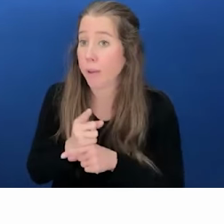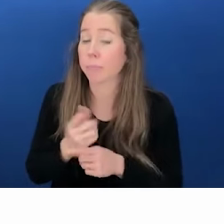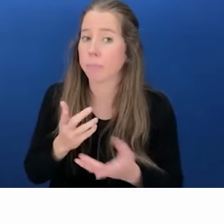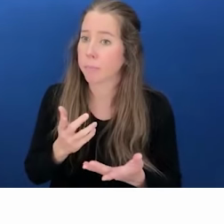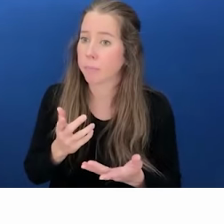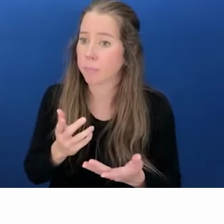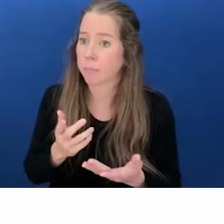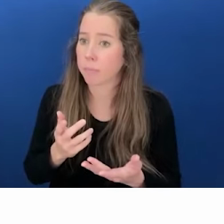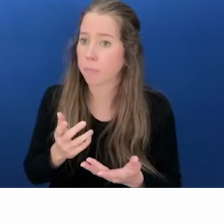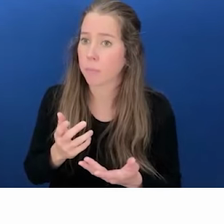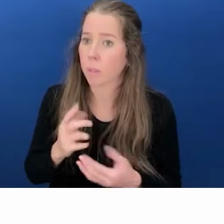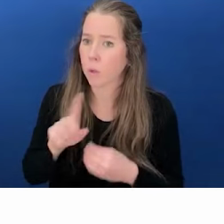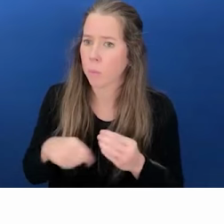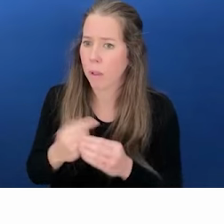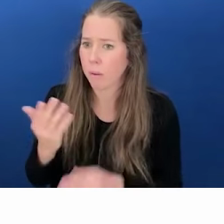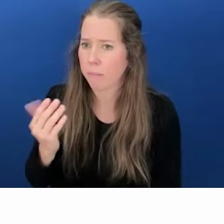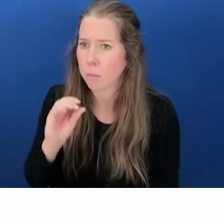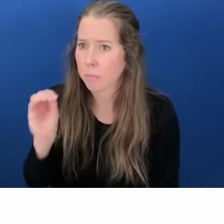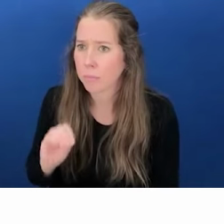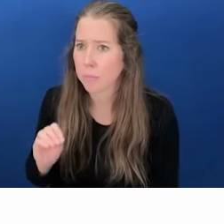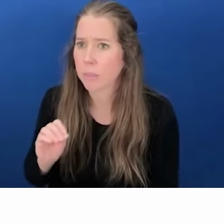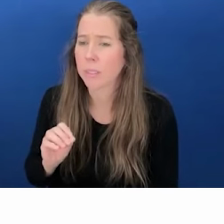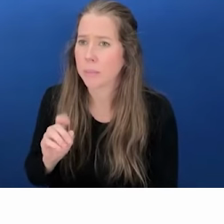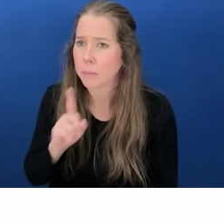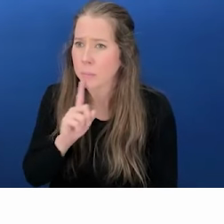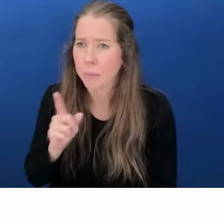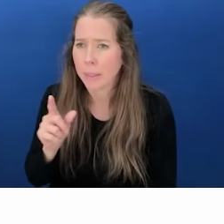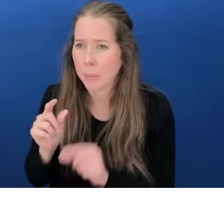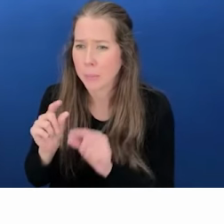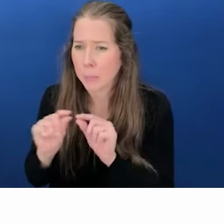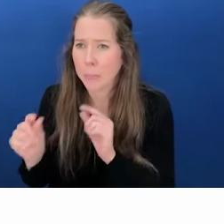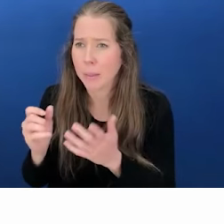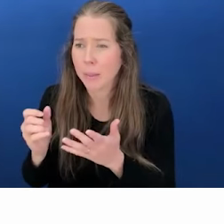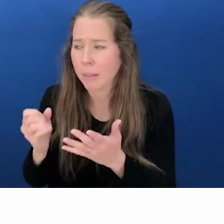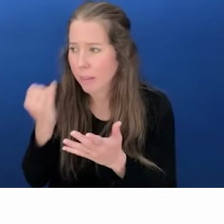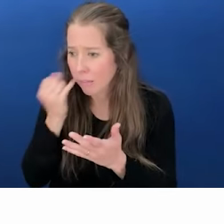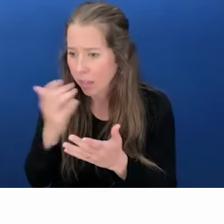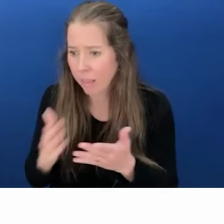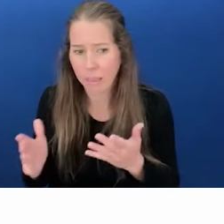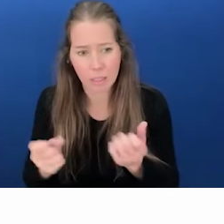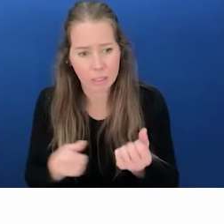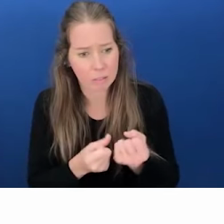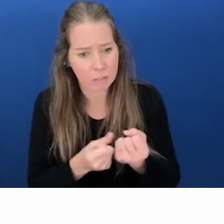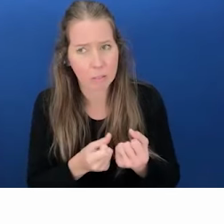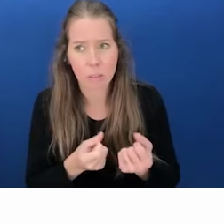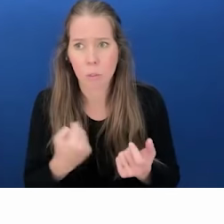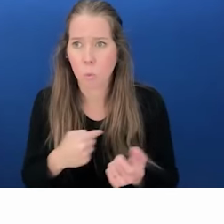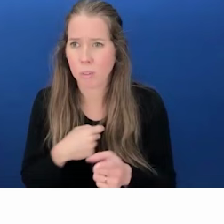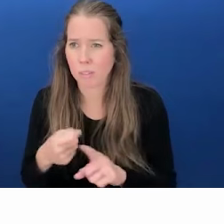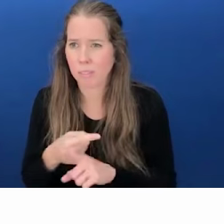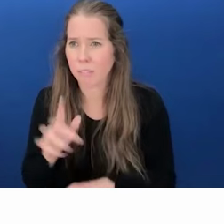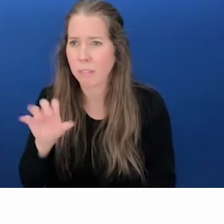What about the 50% law? It's a razor thin thing, so if we give anything to one side, we're off the